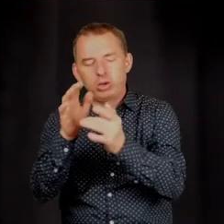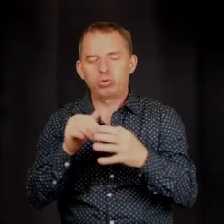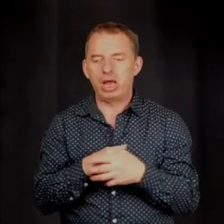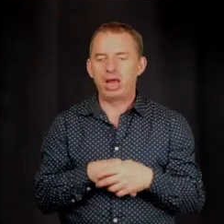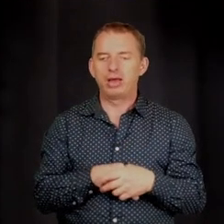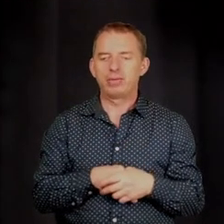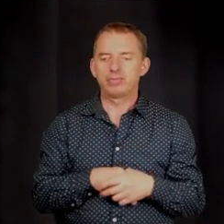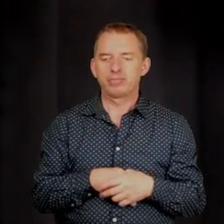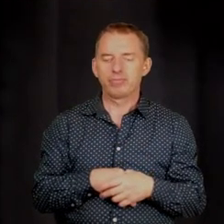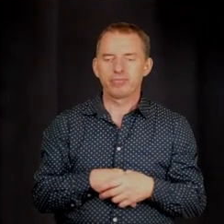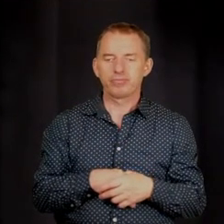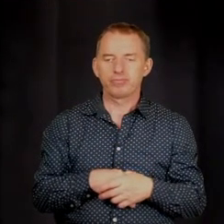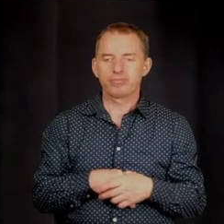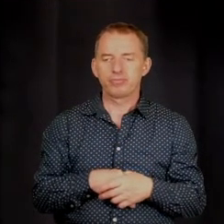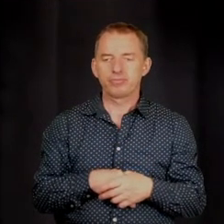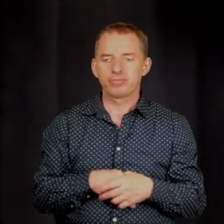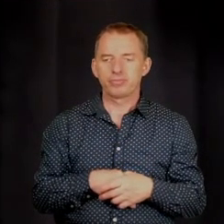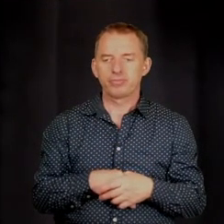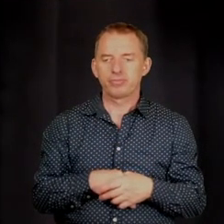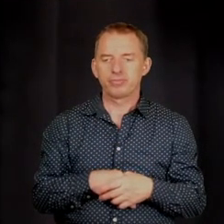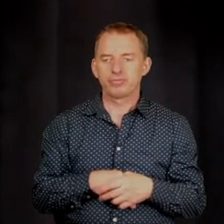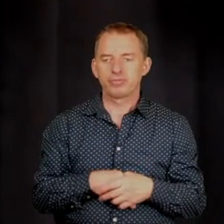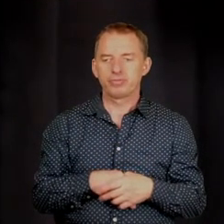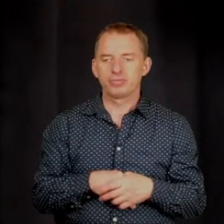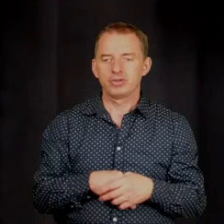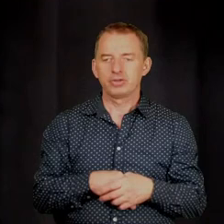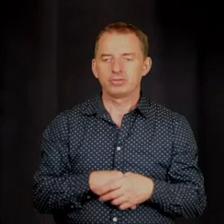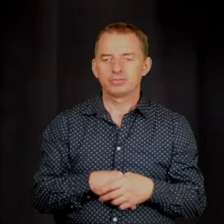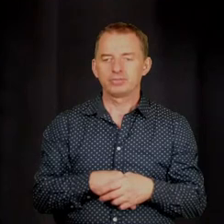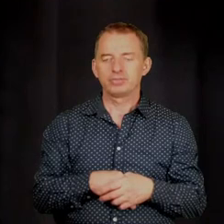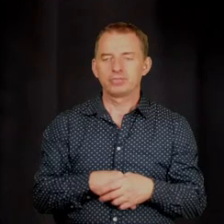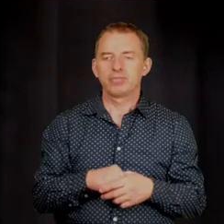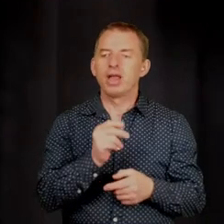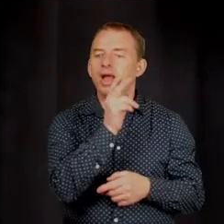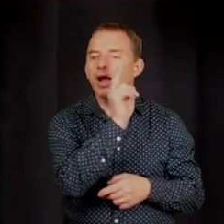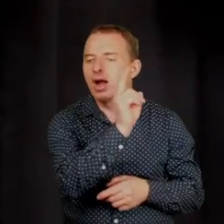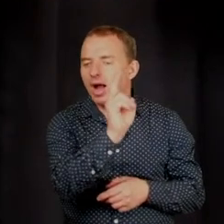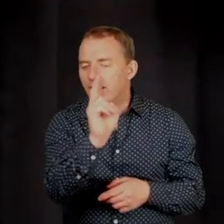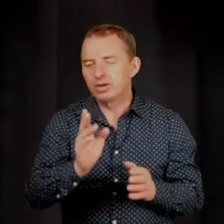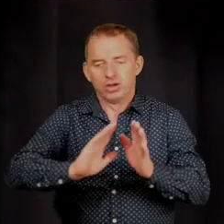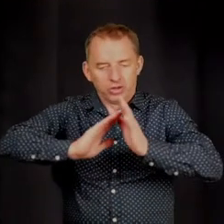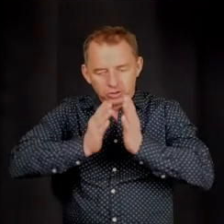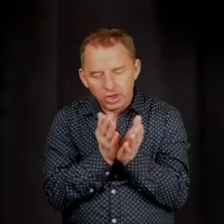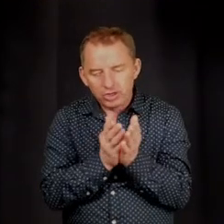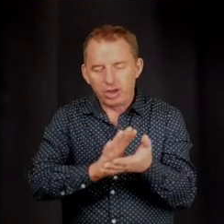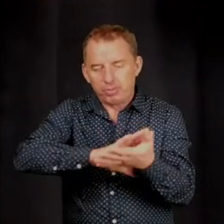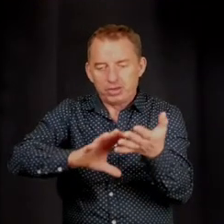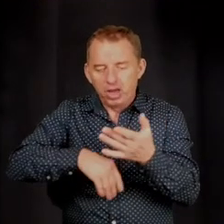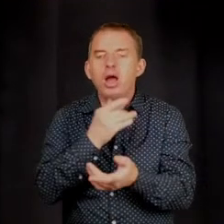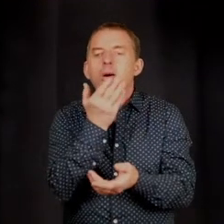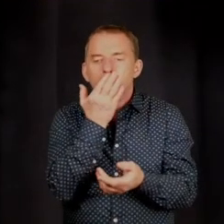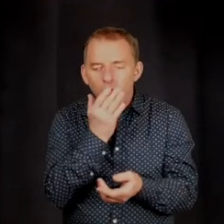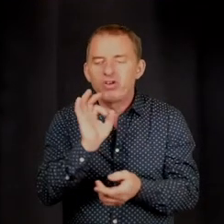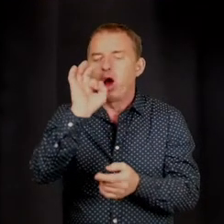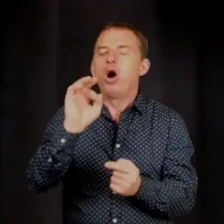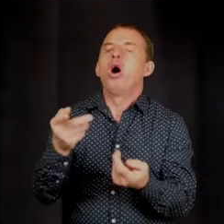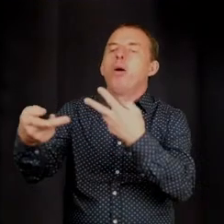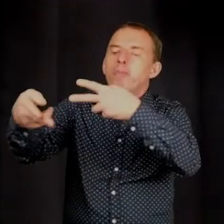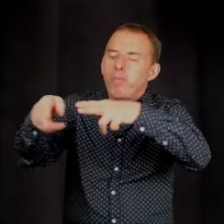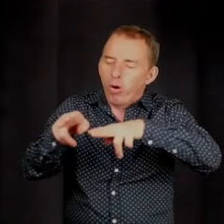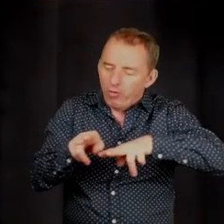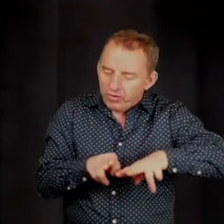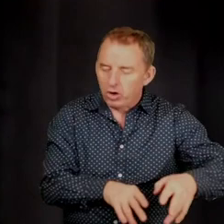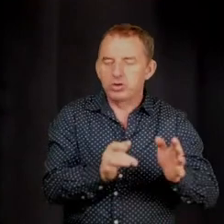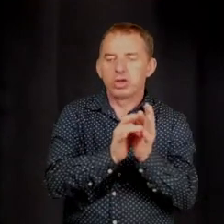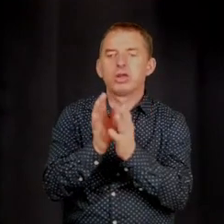except one, the book of Esther, speaks of the Lord's return. Każda księga Biblii mówi o powrocie Jezusa